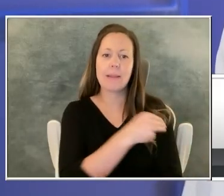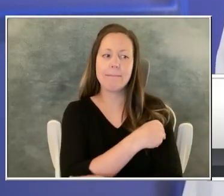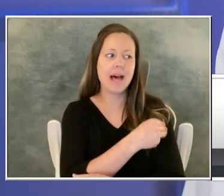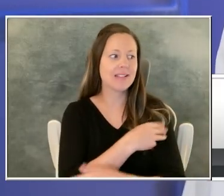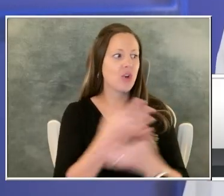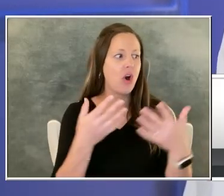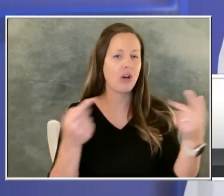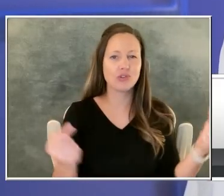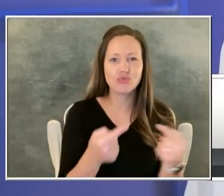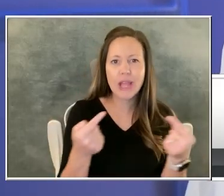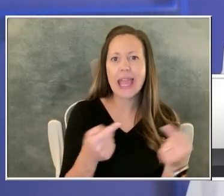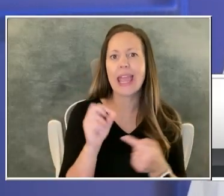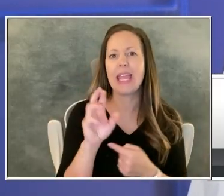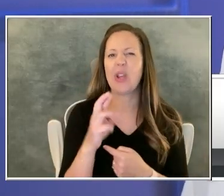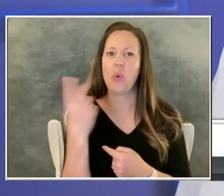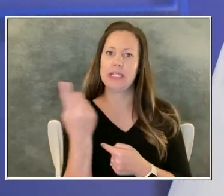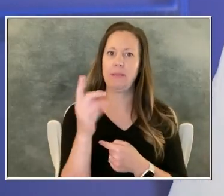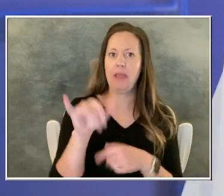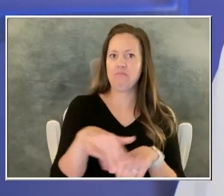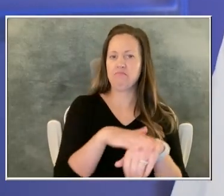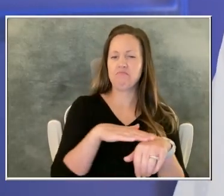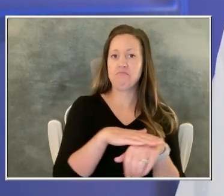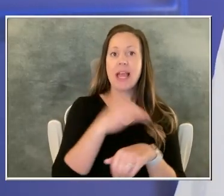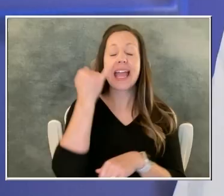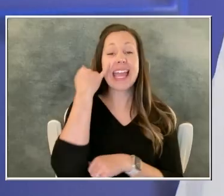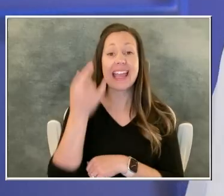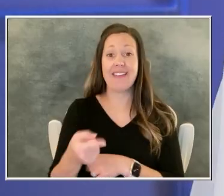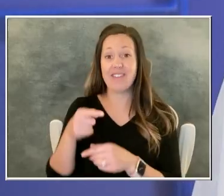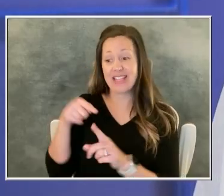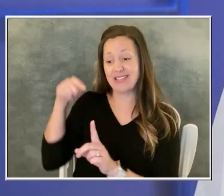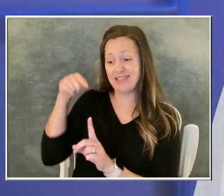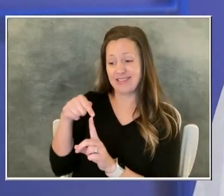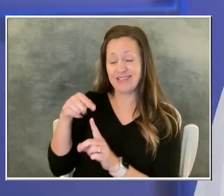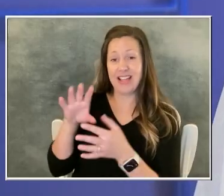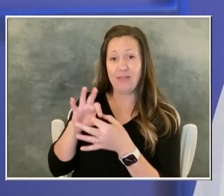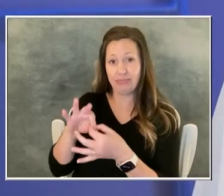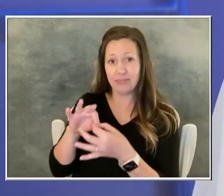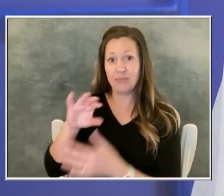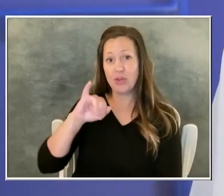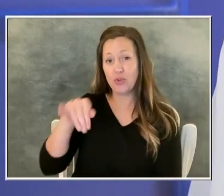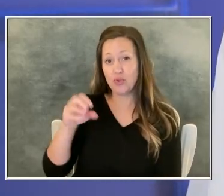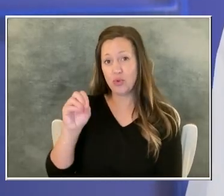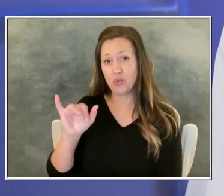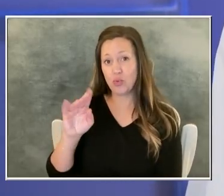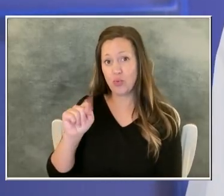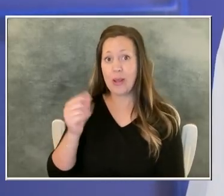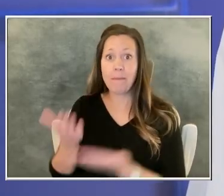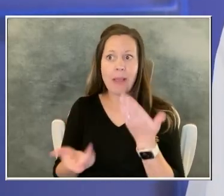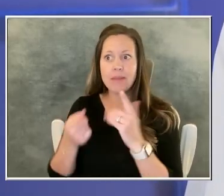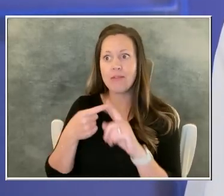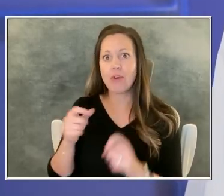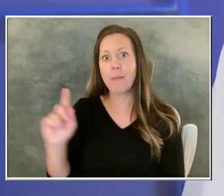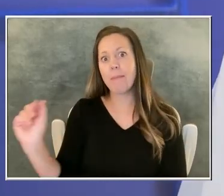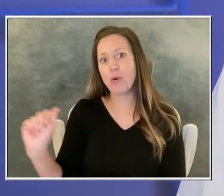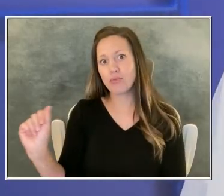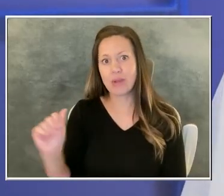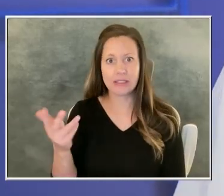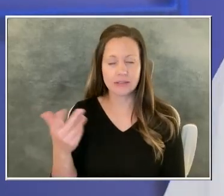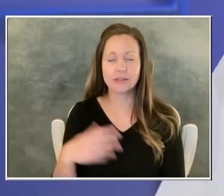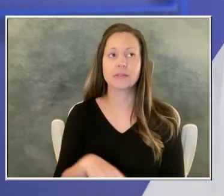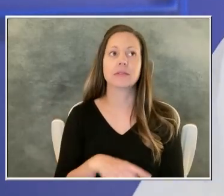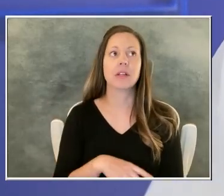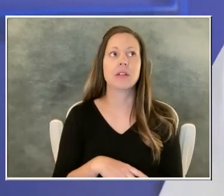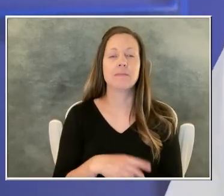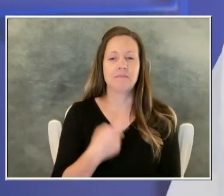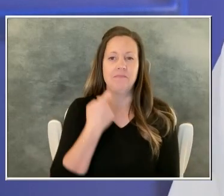something myofascial. If it's right in the joint itself, then it might be arthritic pain. But as Dr. Darsh mentioned,